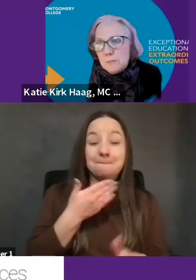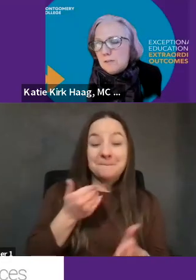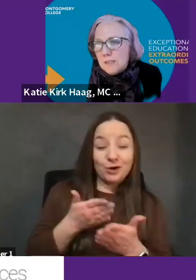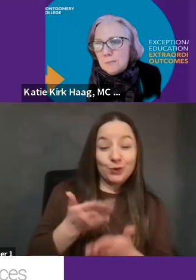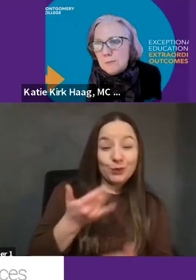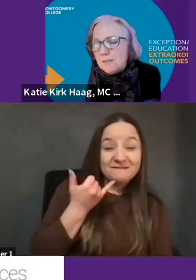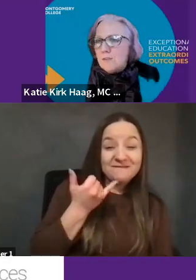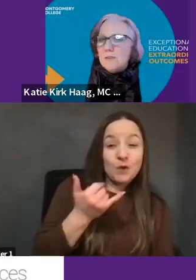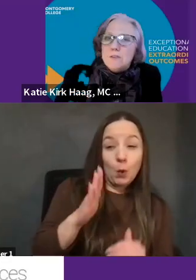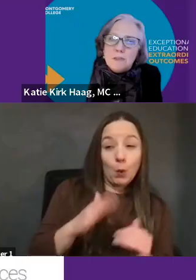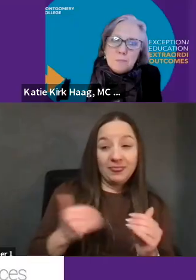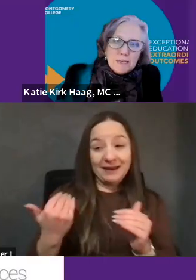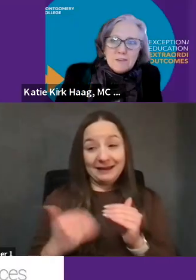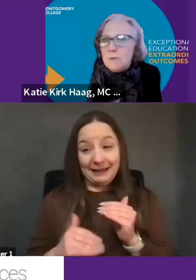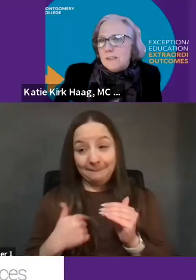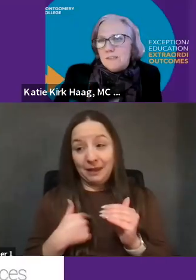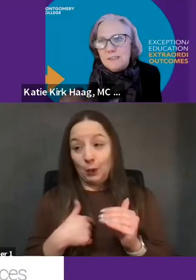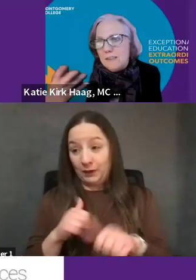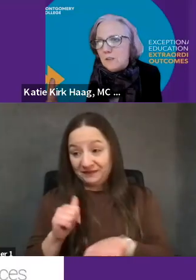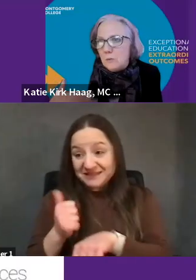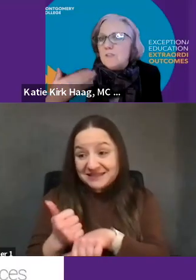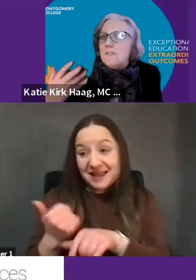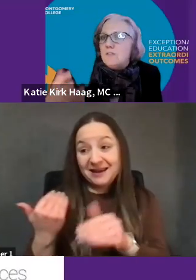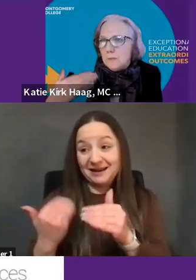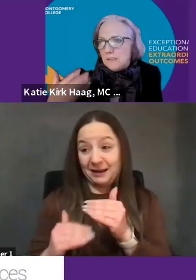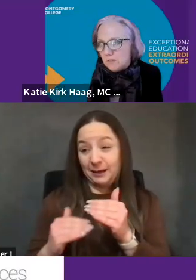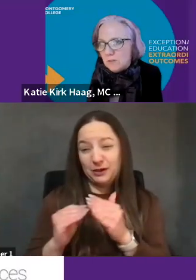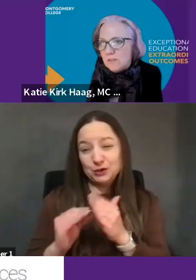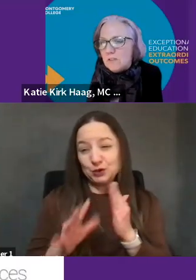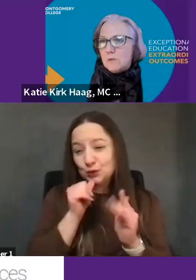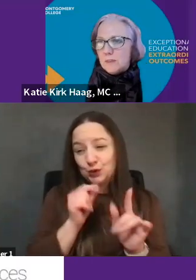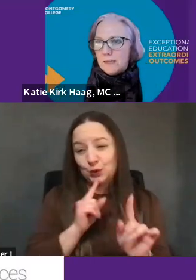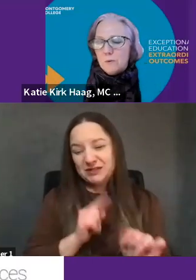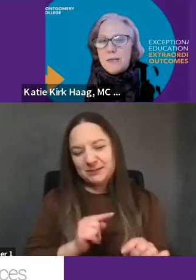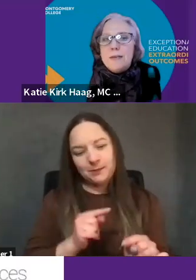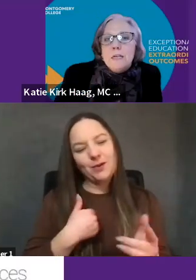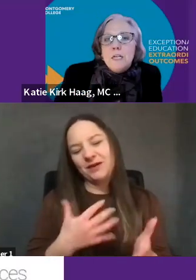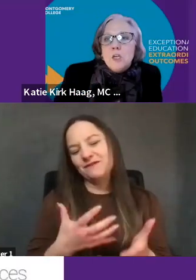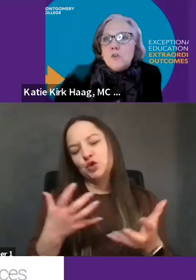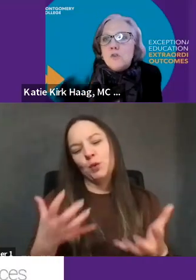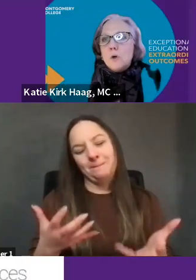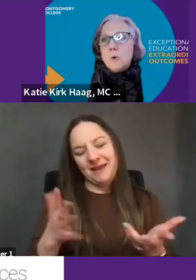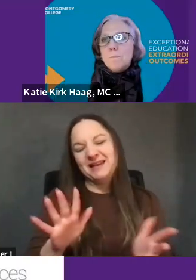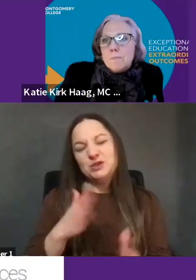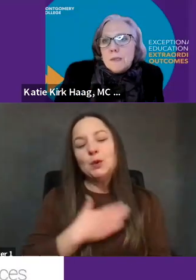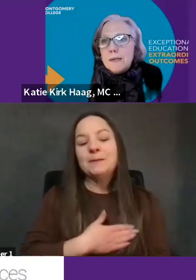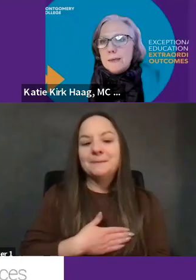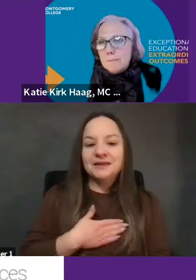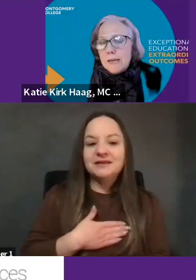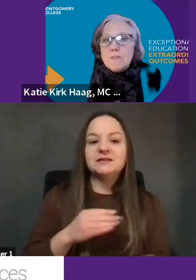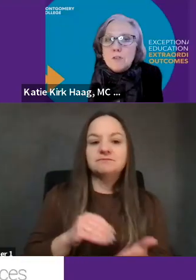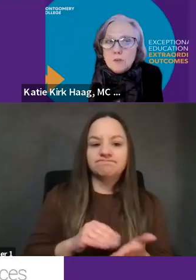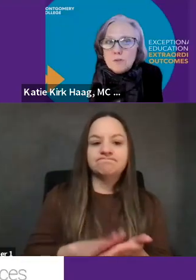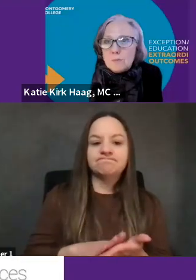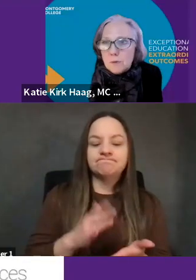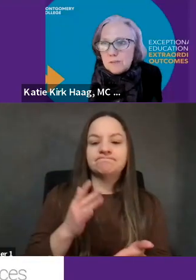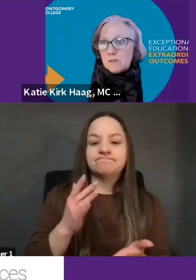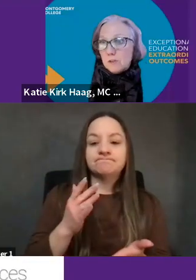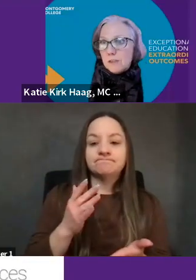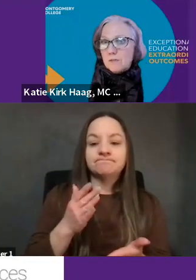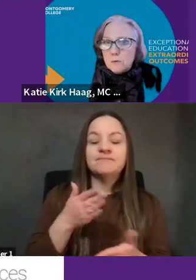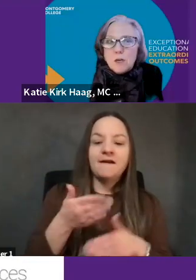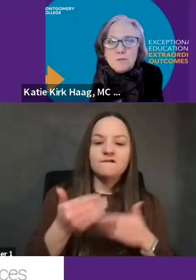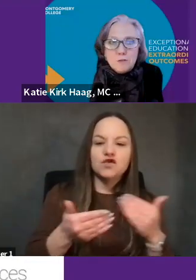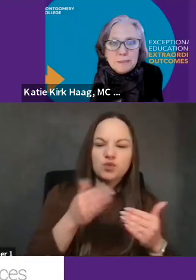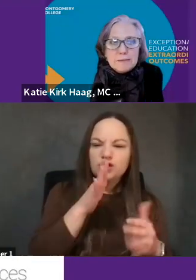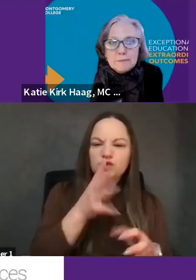held appointments for email and students don't get back to us. And we just have too many students to do it that way. So after you do this process,